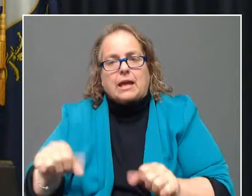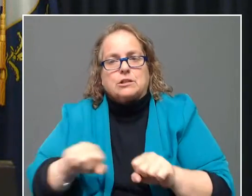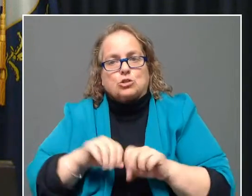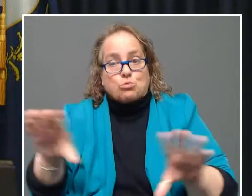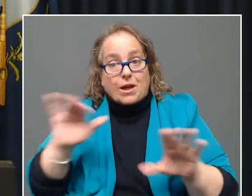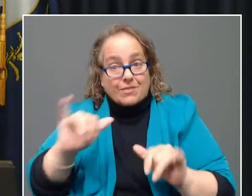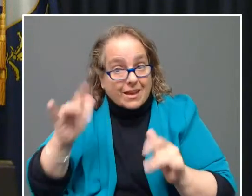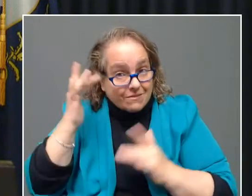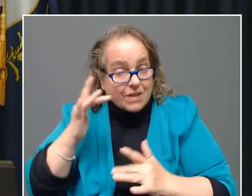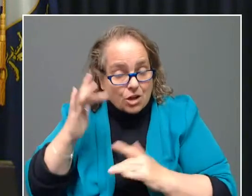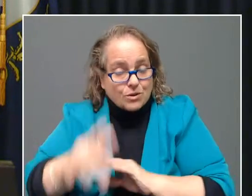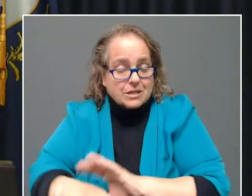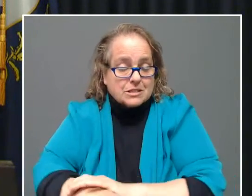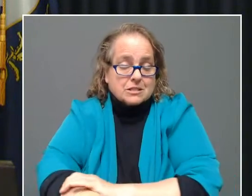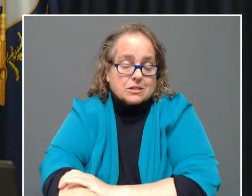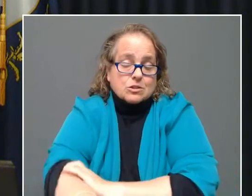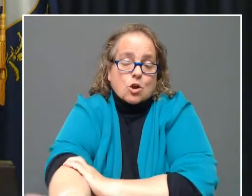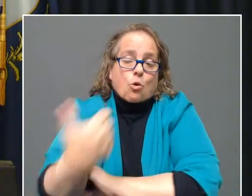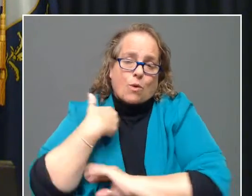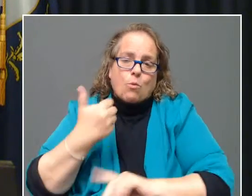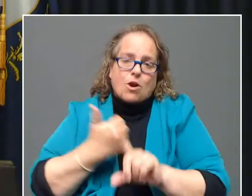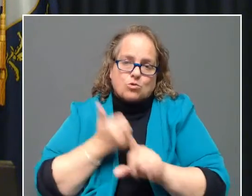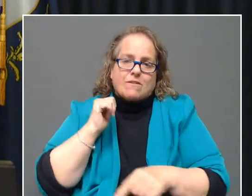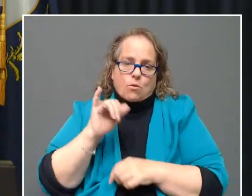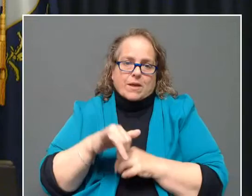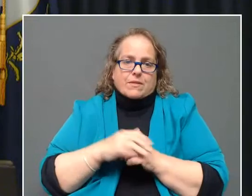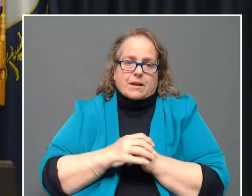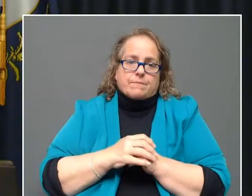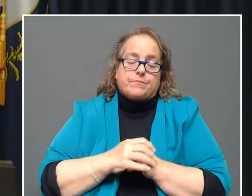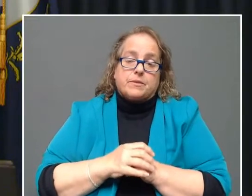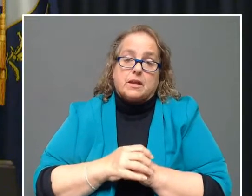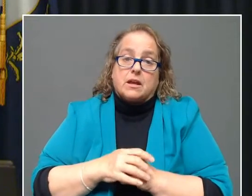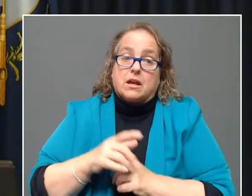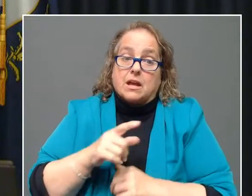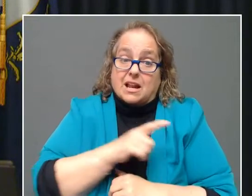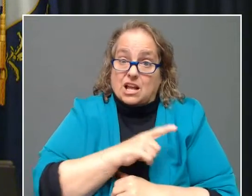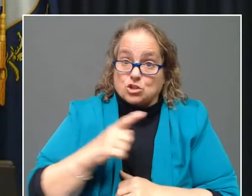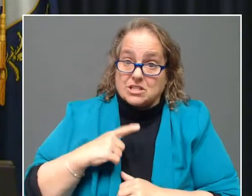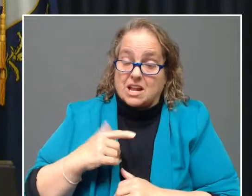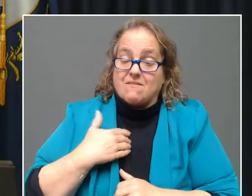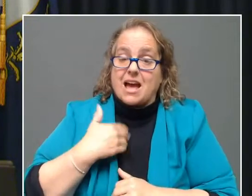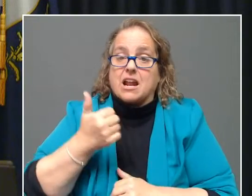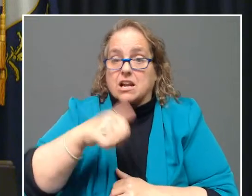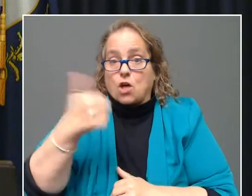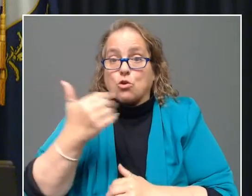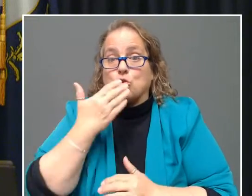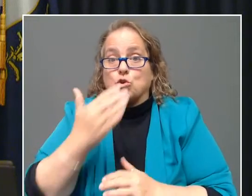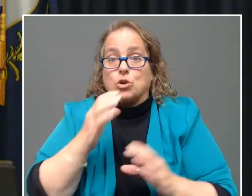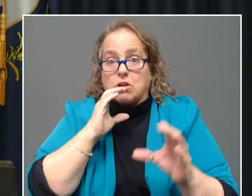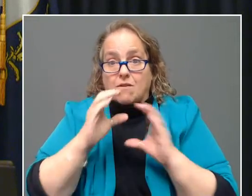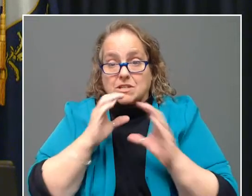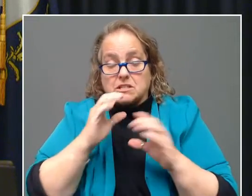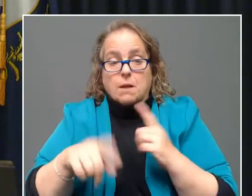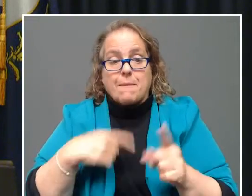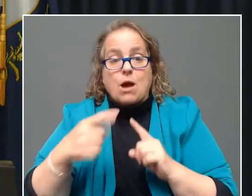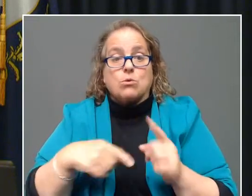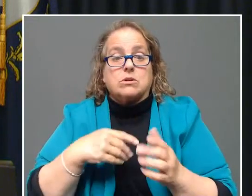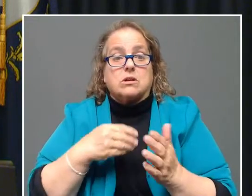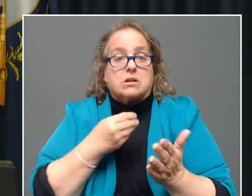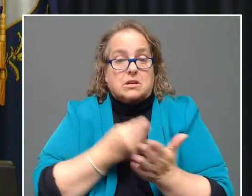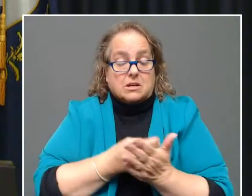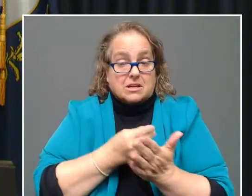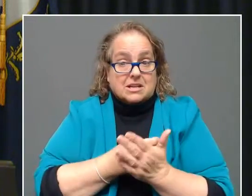We just want to make sure we avoid that. General Assembly had another good conversation about stimulus and stimulus dollars. They've got